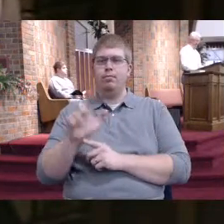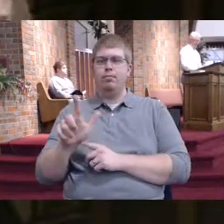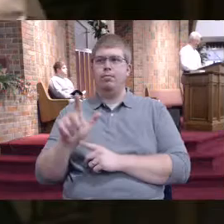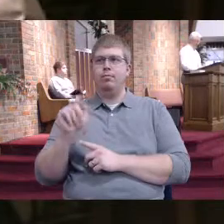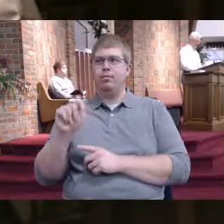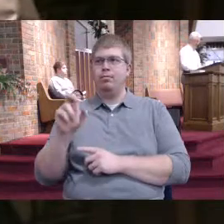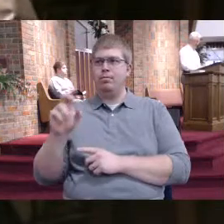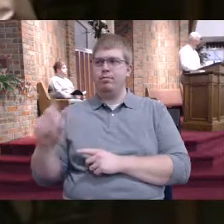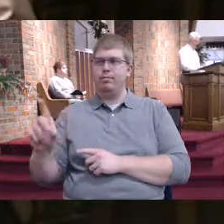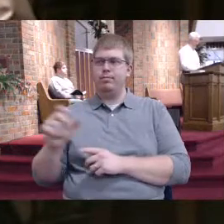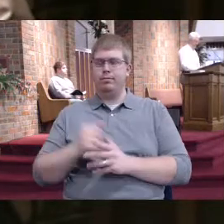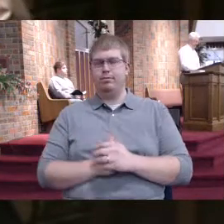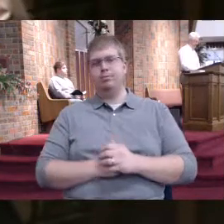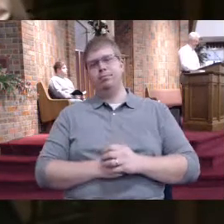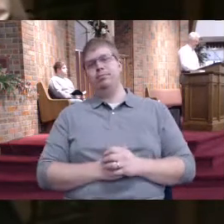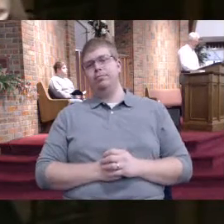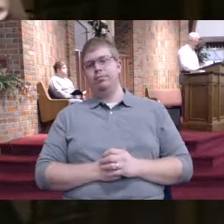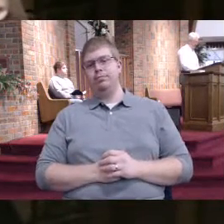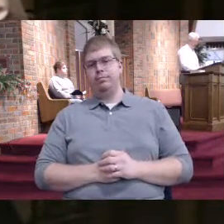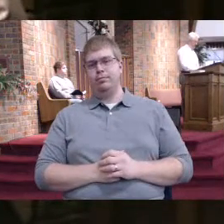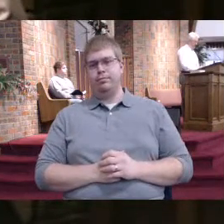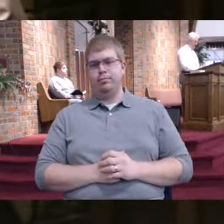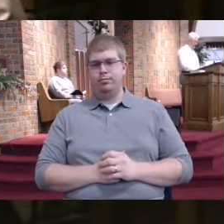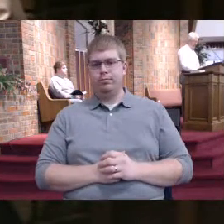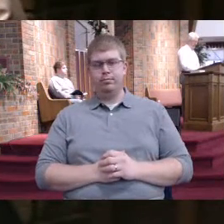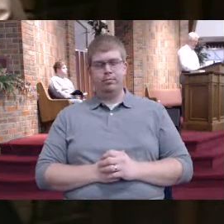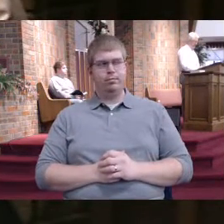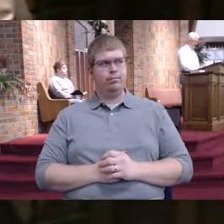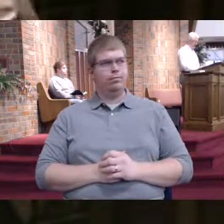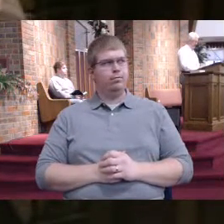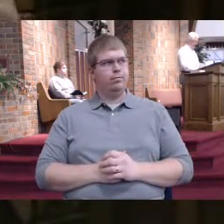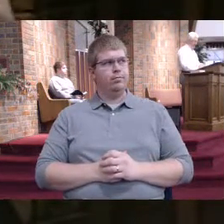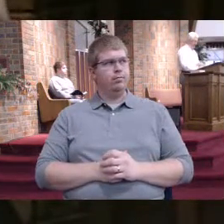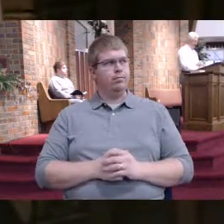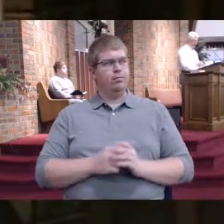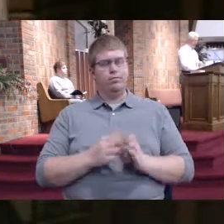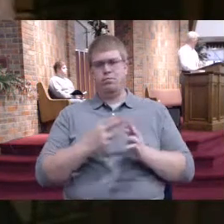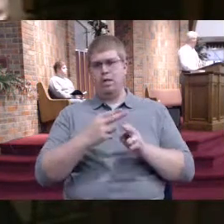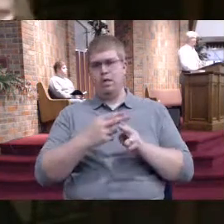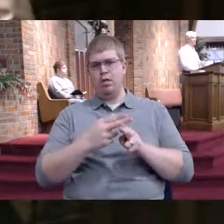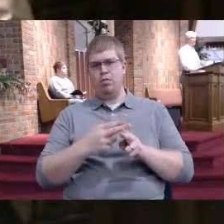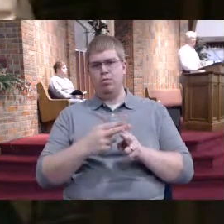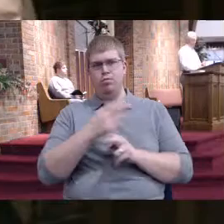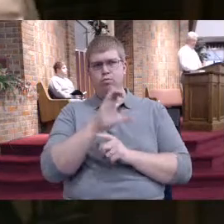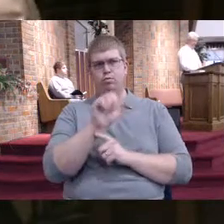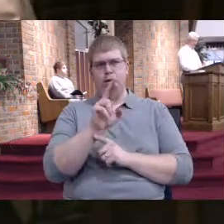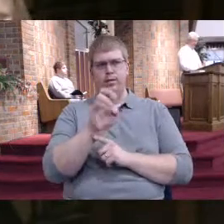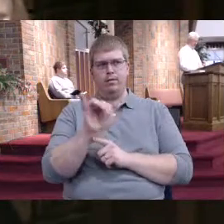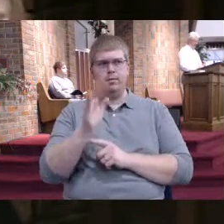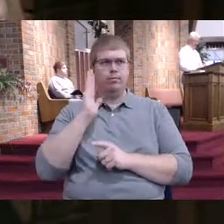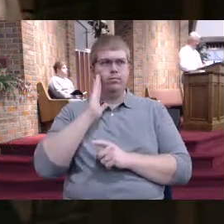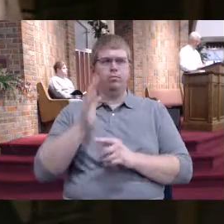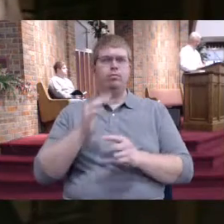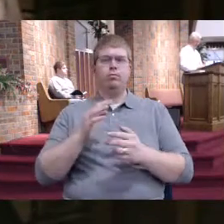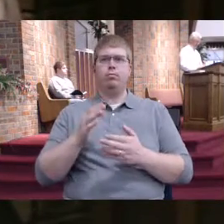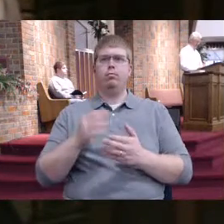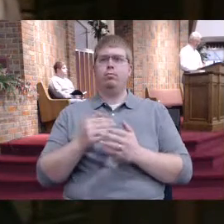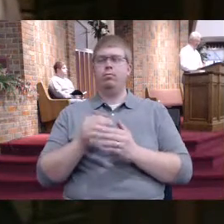number 872, will be our opening song in just a few moments. Carrie will lead that, and then Tim Jordan will have our scripture in just a